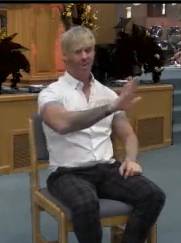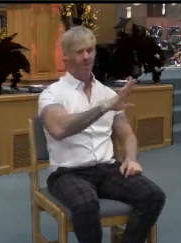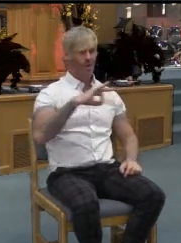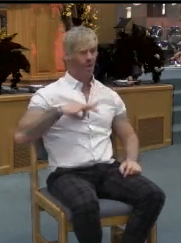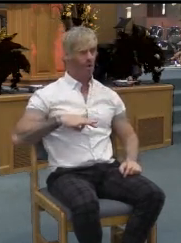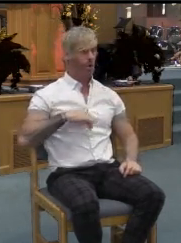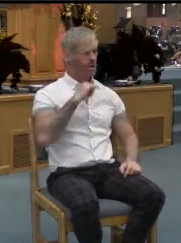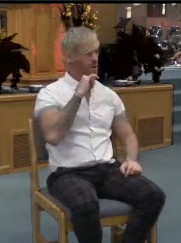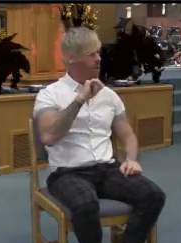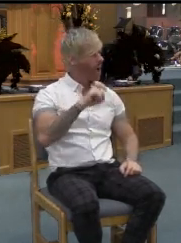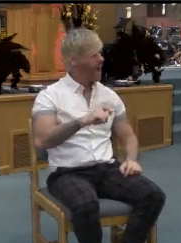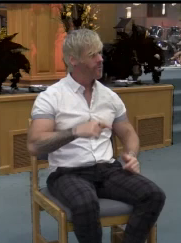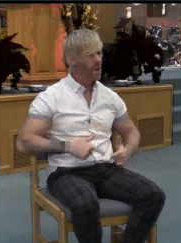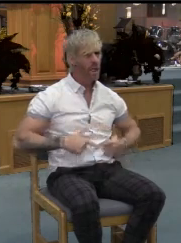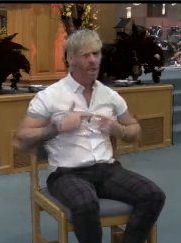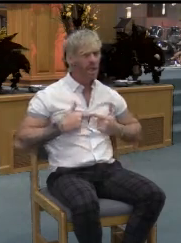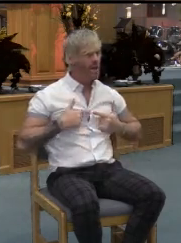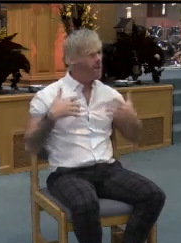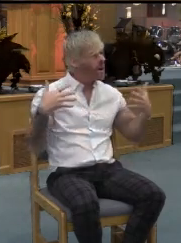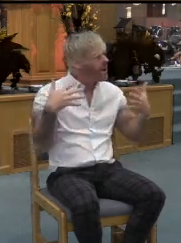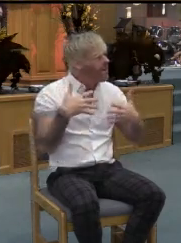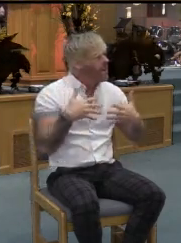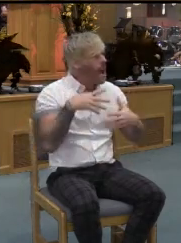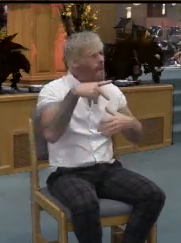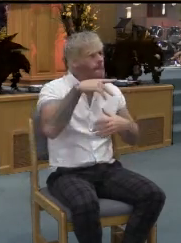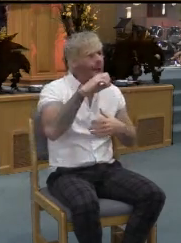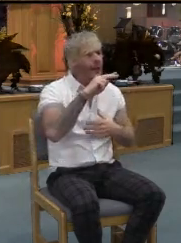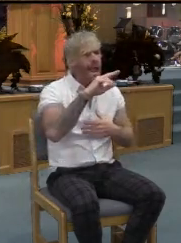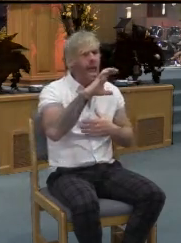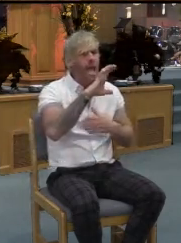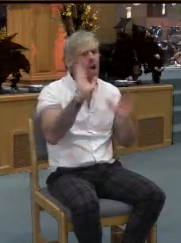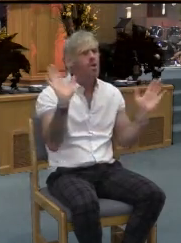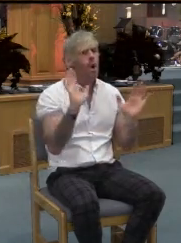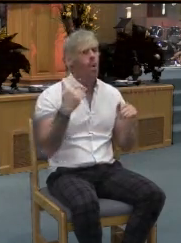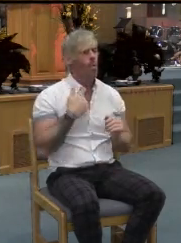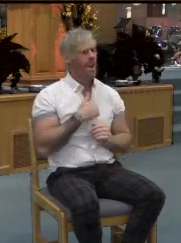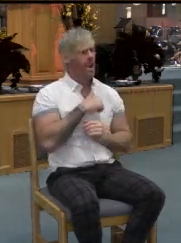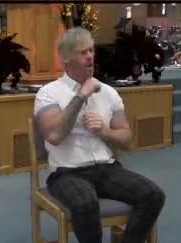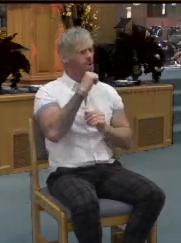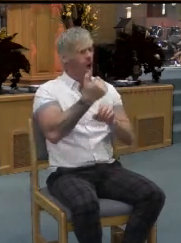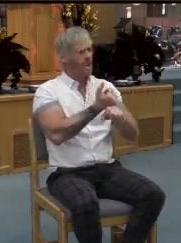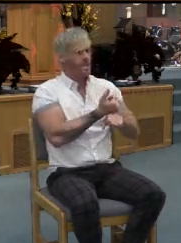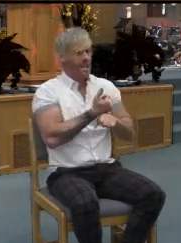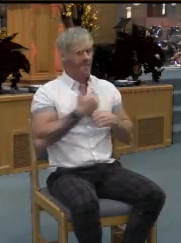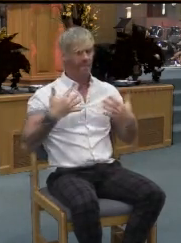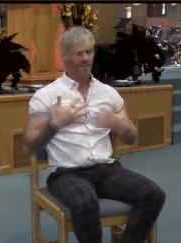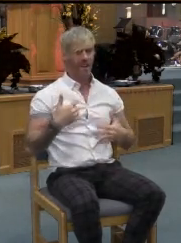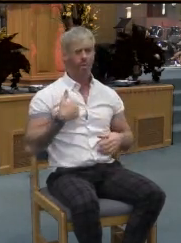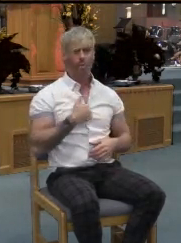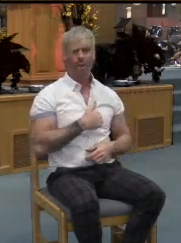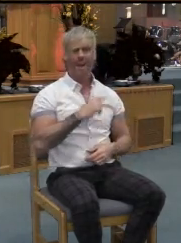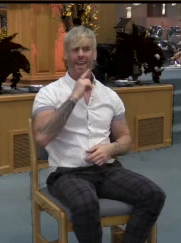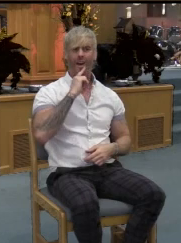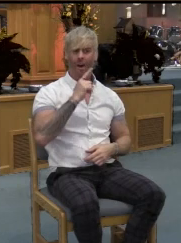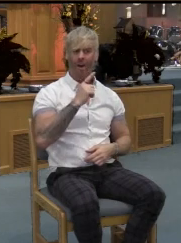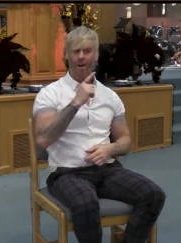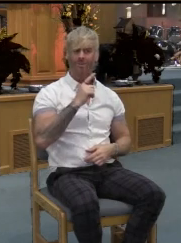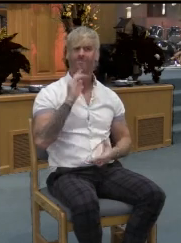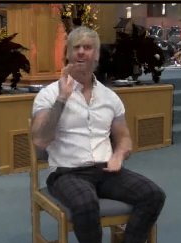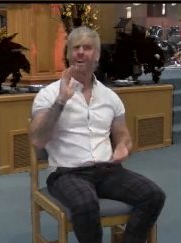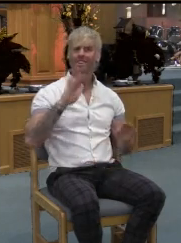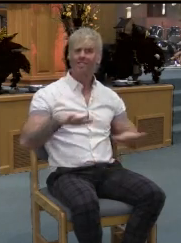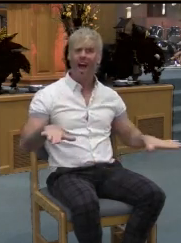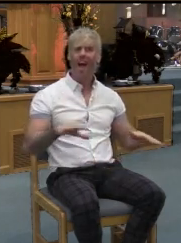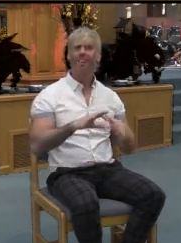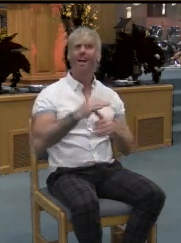fear. We're no longer slaves to fear. We are a child of God.